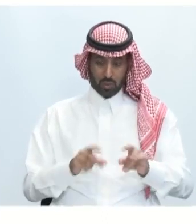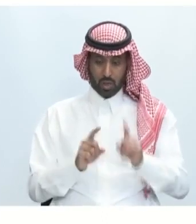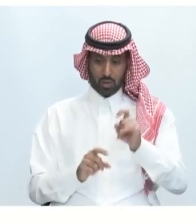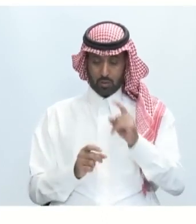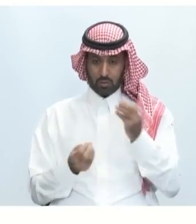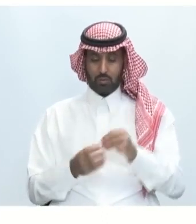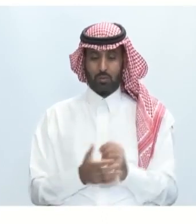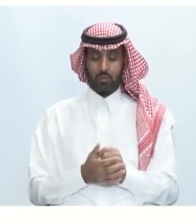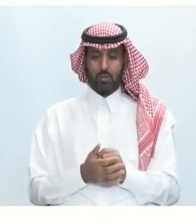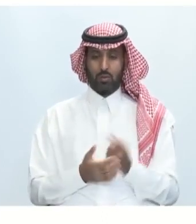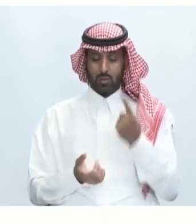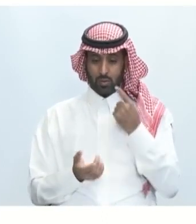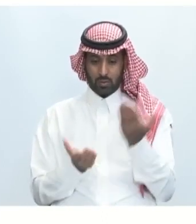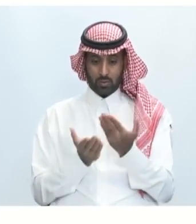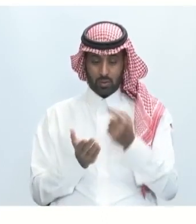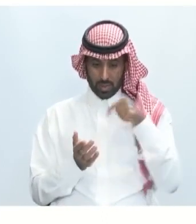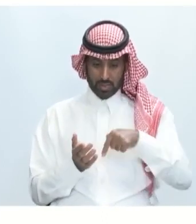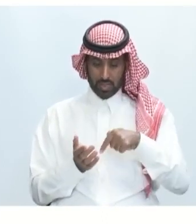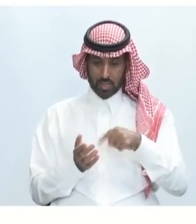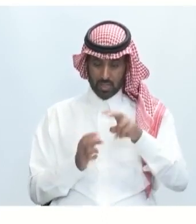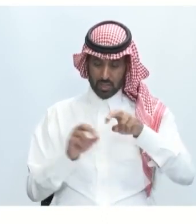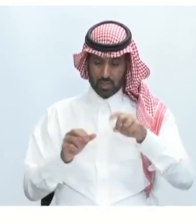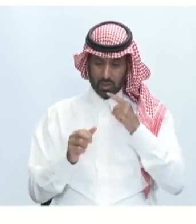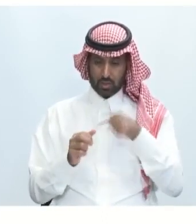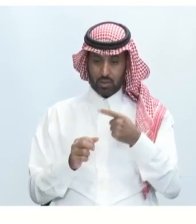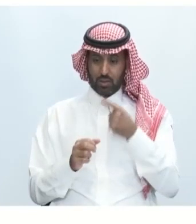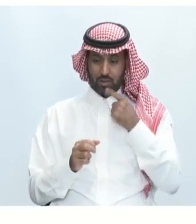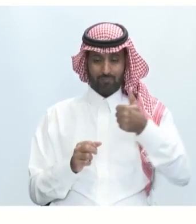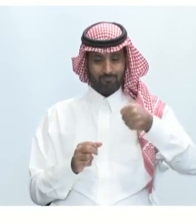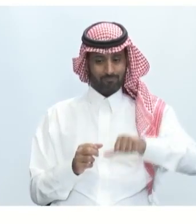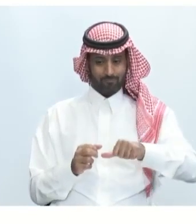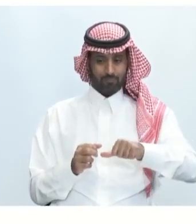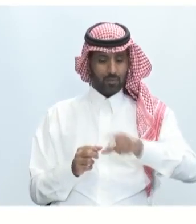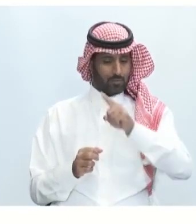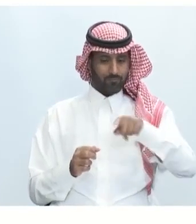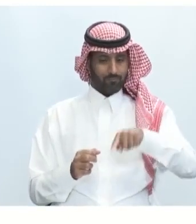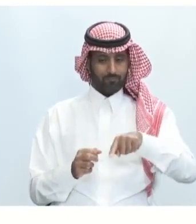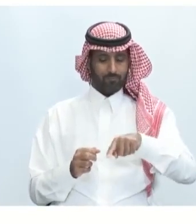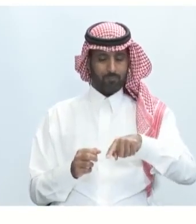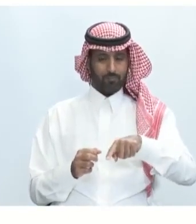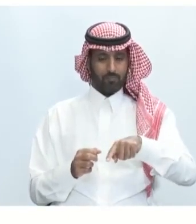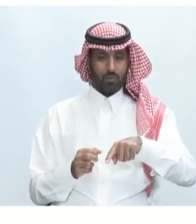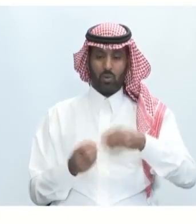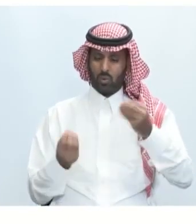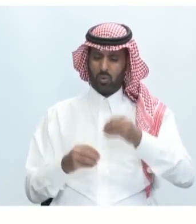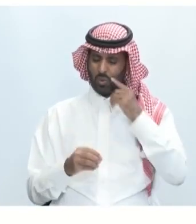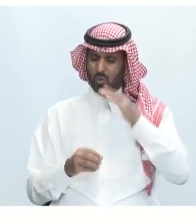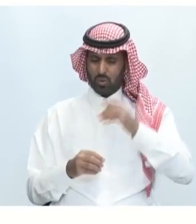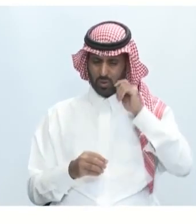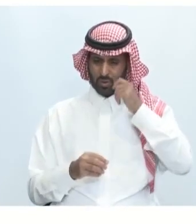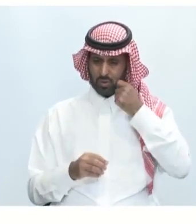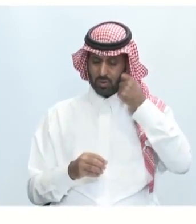However, a recent study says that this isn't true. The study found that in the last